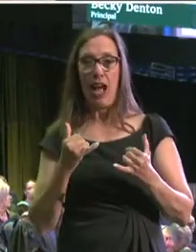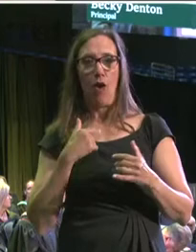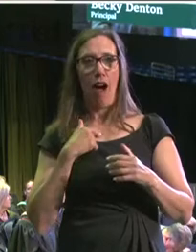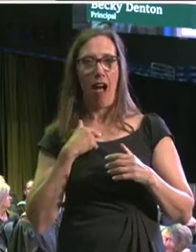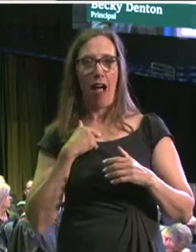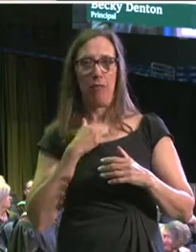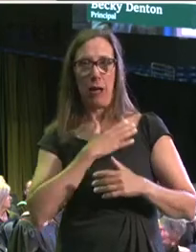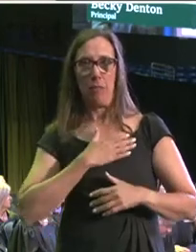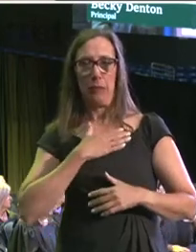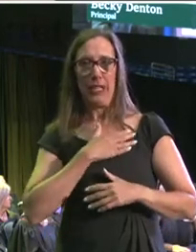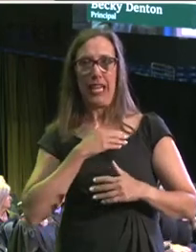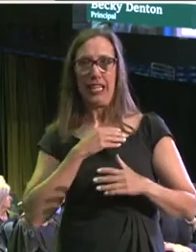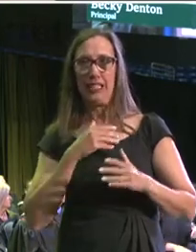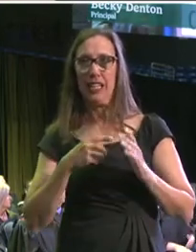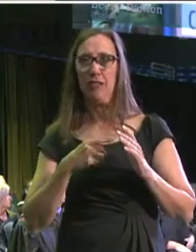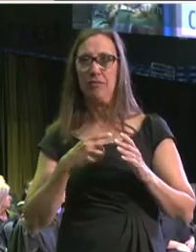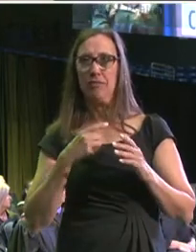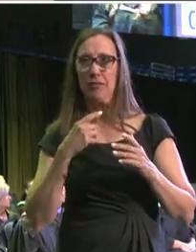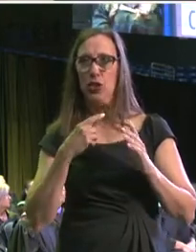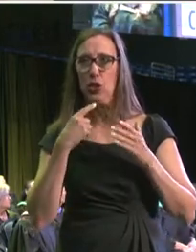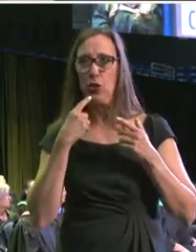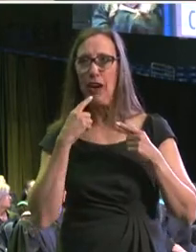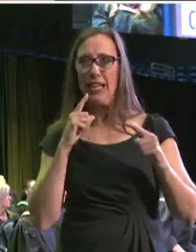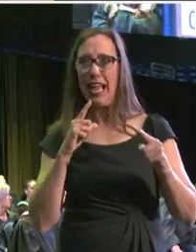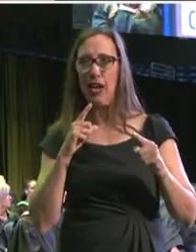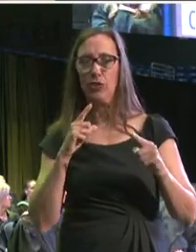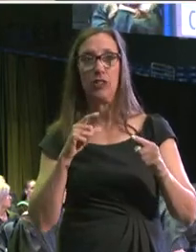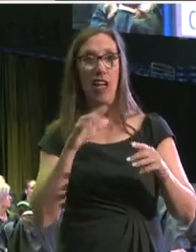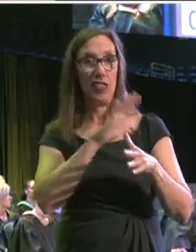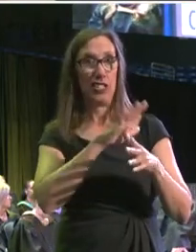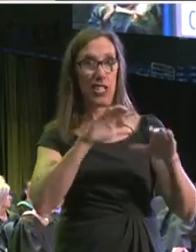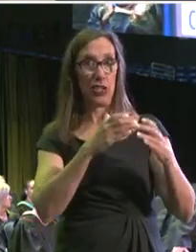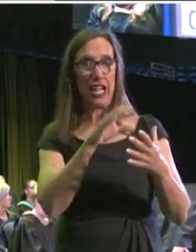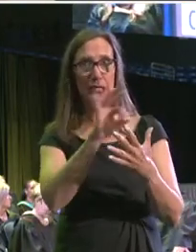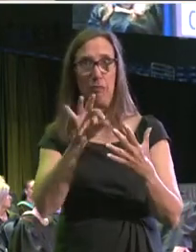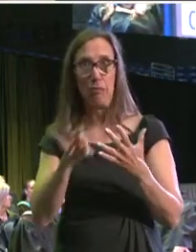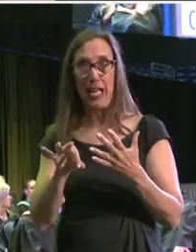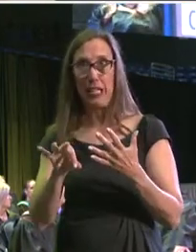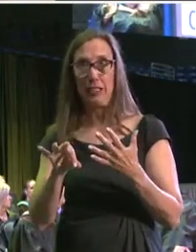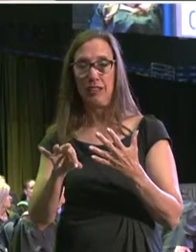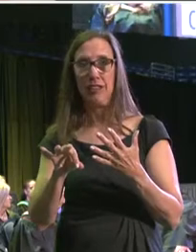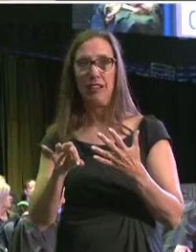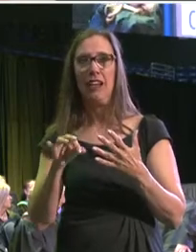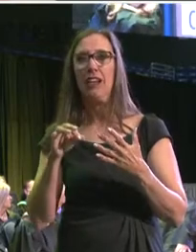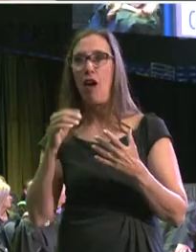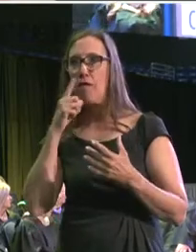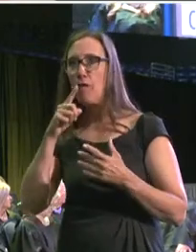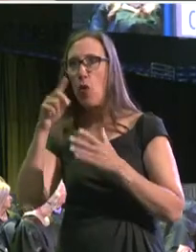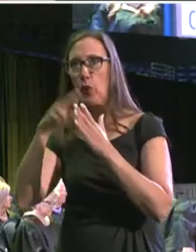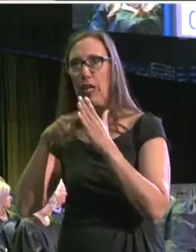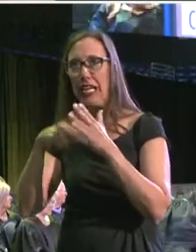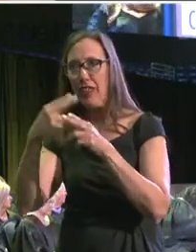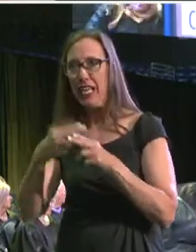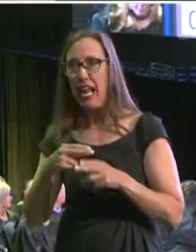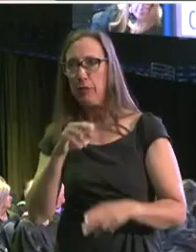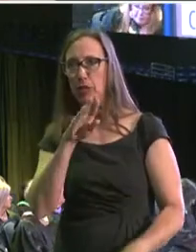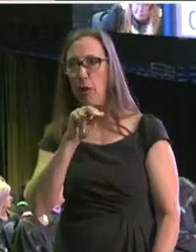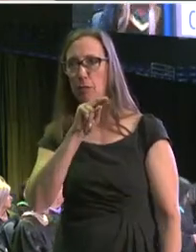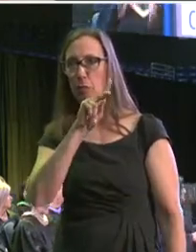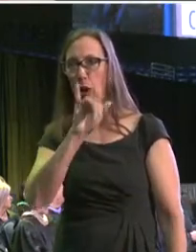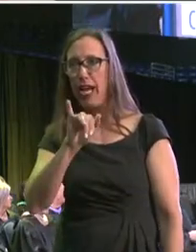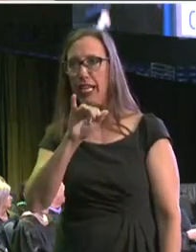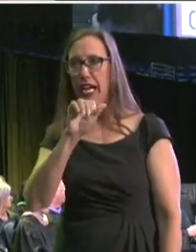present to you four of our teachers who were selected by the senior class to read the names of the graduates. Ms. Brandy